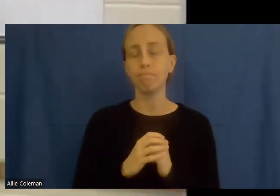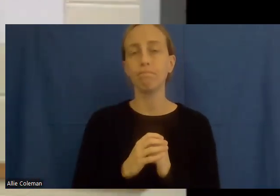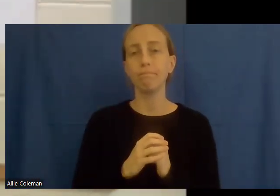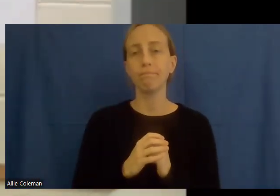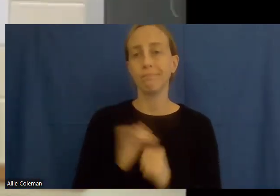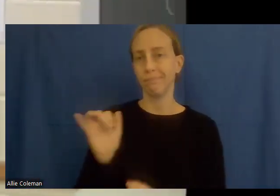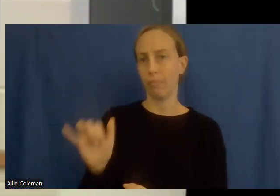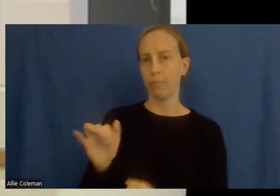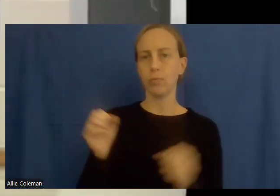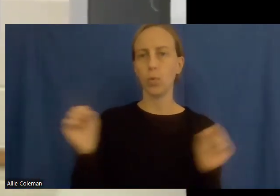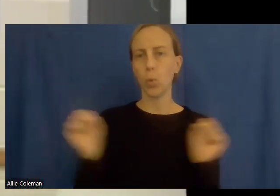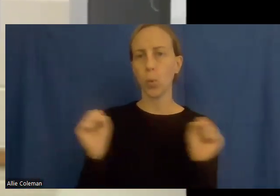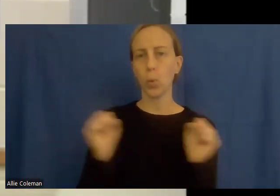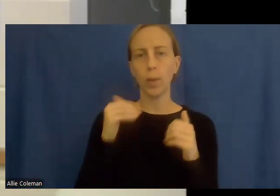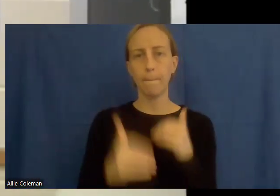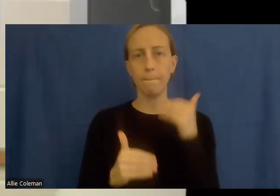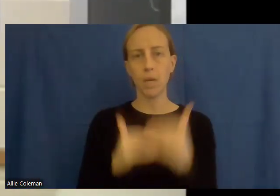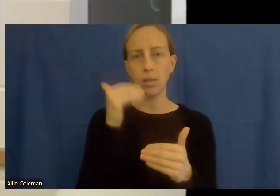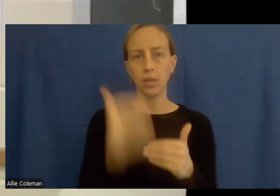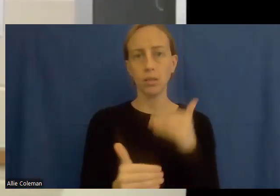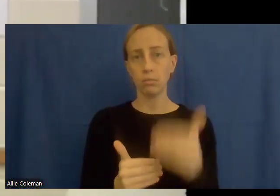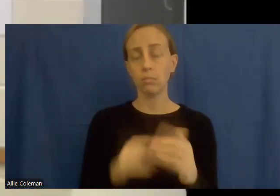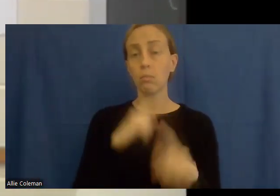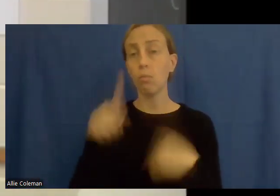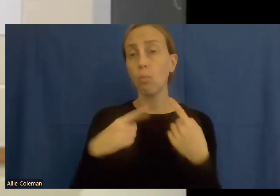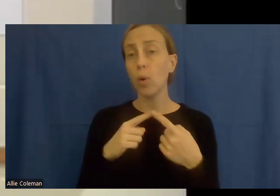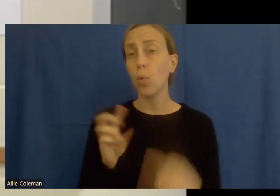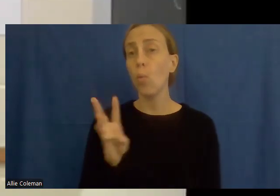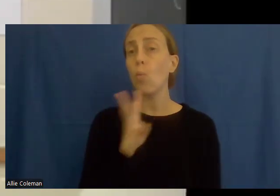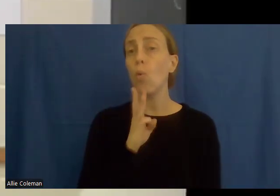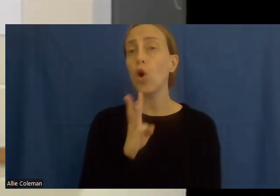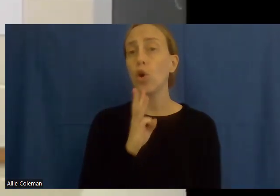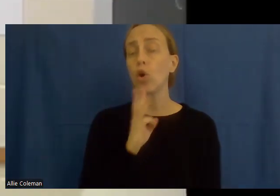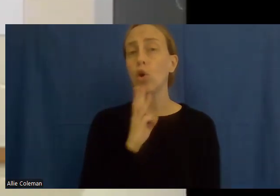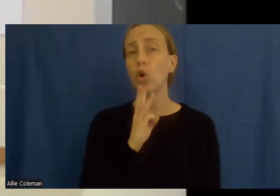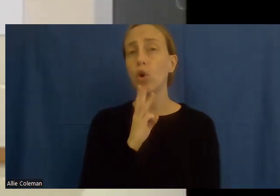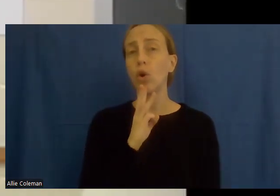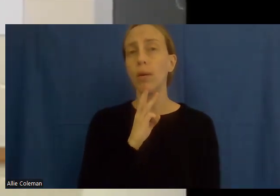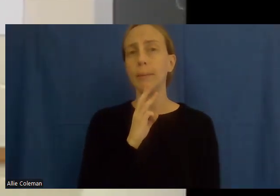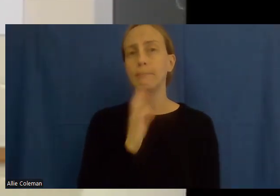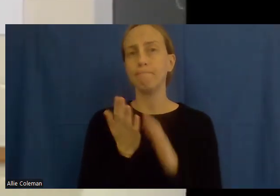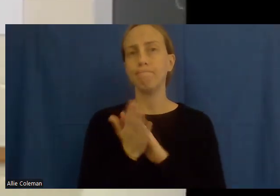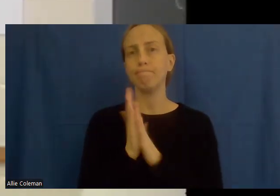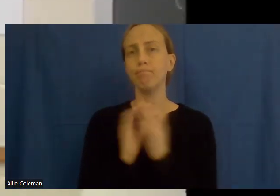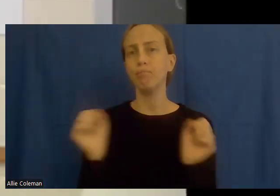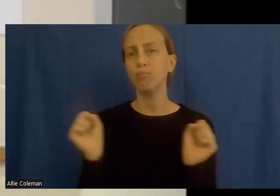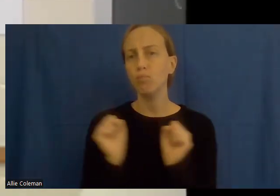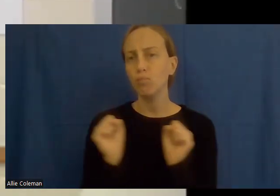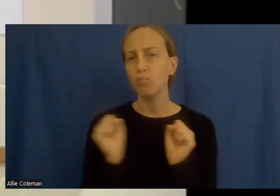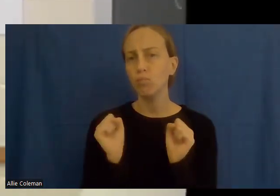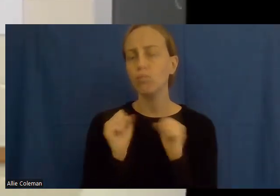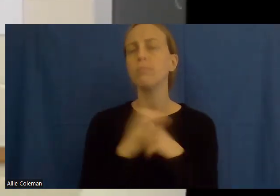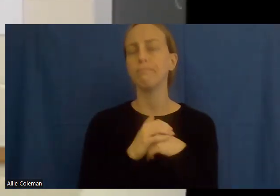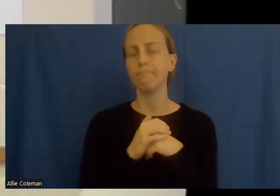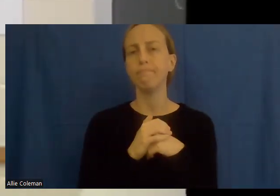Cooling process by which water is changed from the liquid form, which is water, to the gas form, which happens to be water vapor.